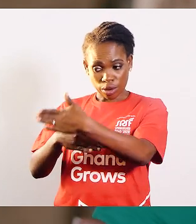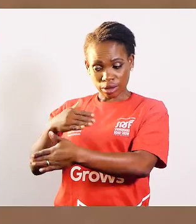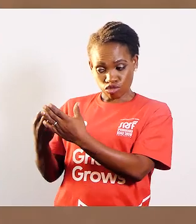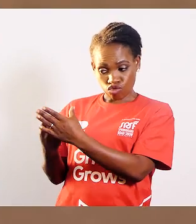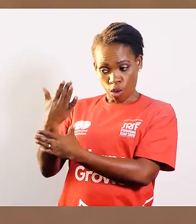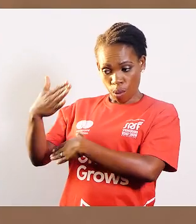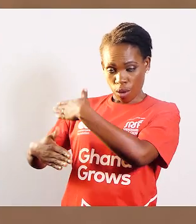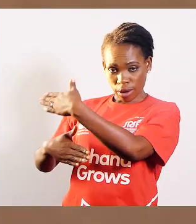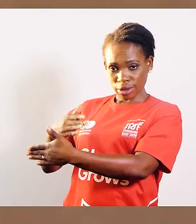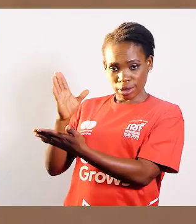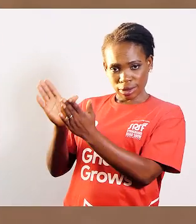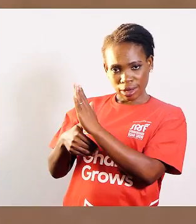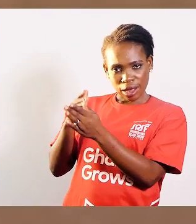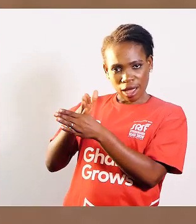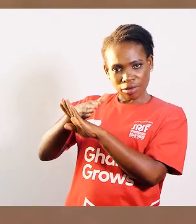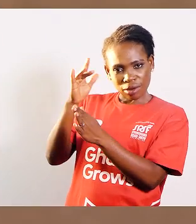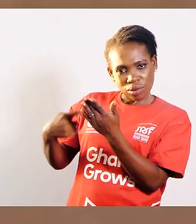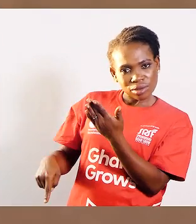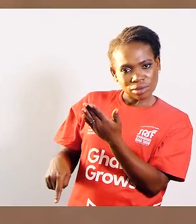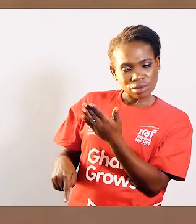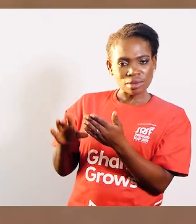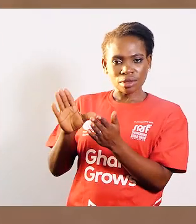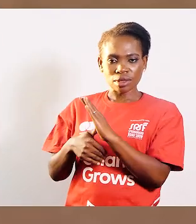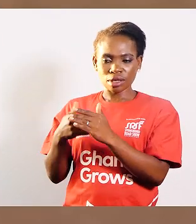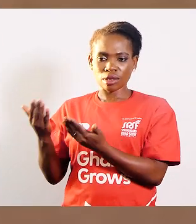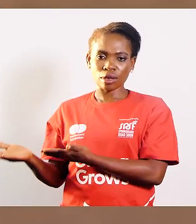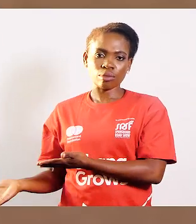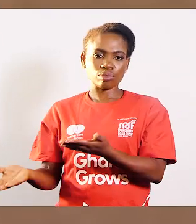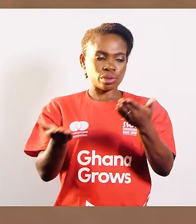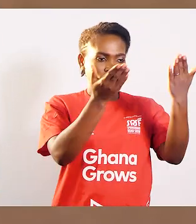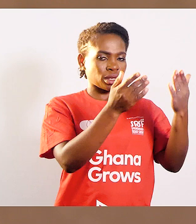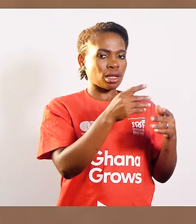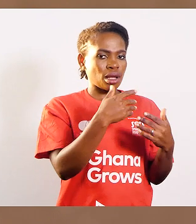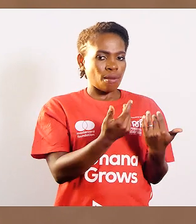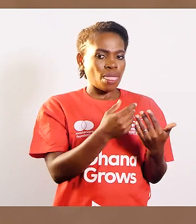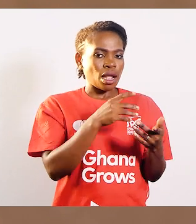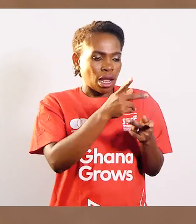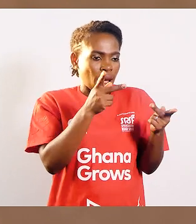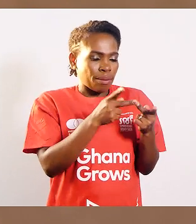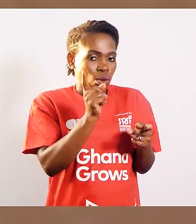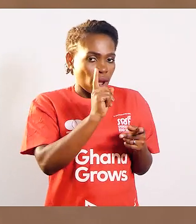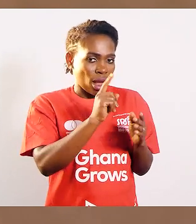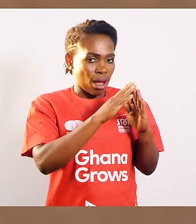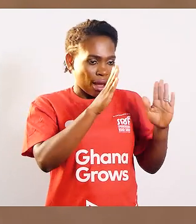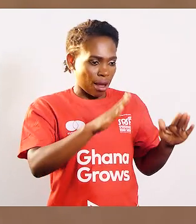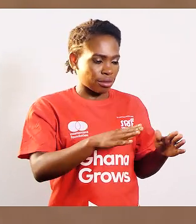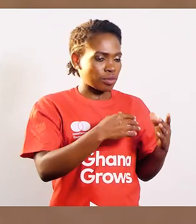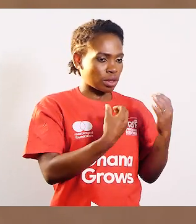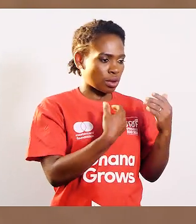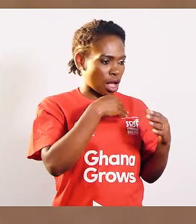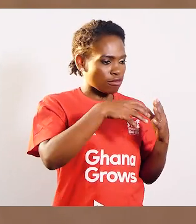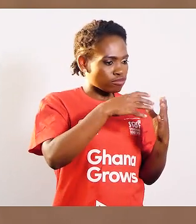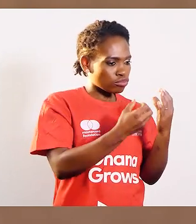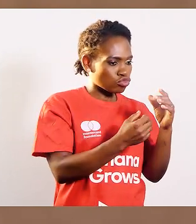happens? So from there, we send it to our cropping house. The cropping house is where we harvest our mushrooms. So we cut the bags